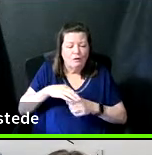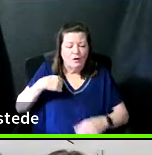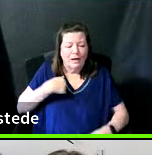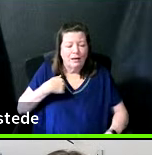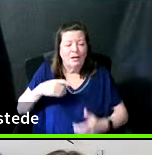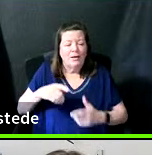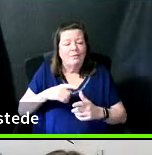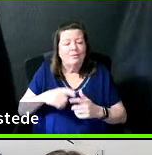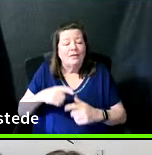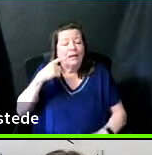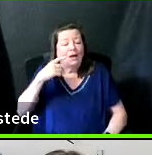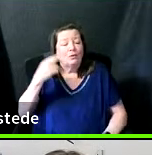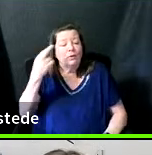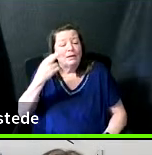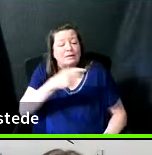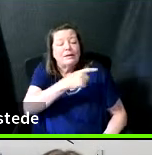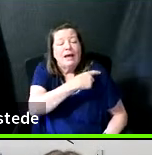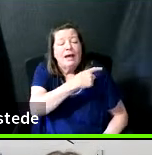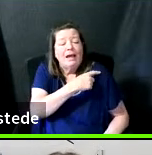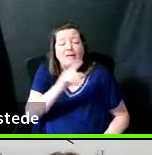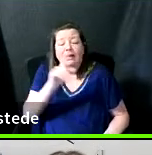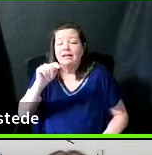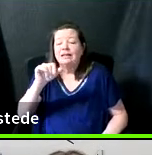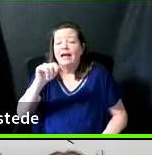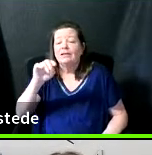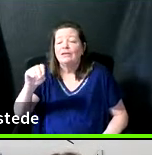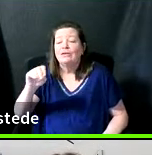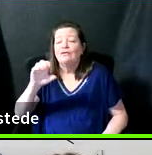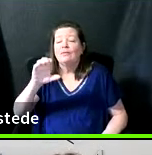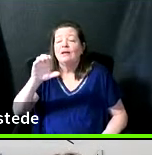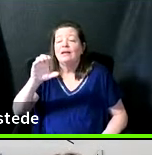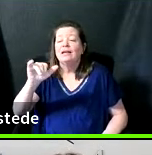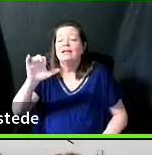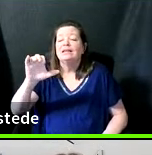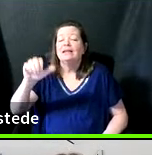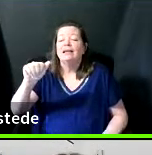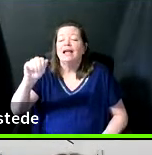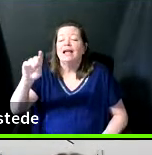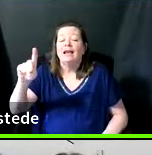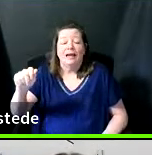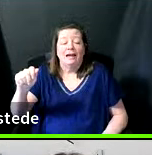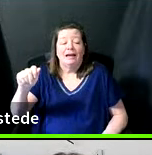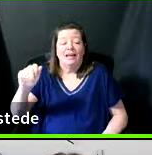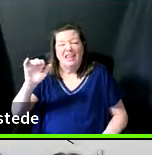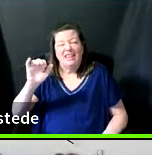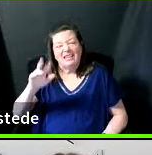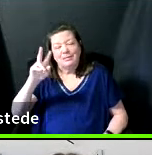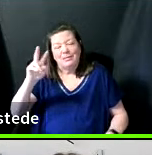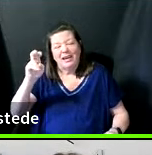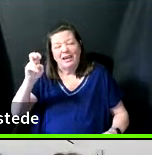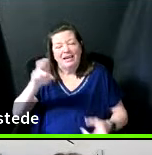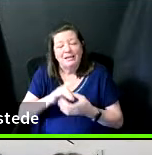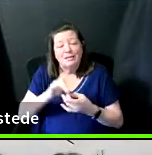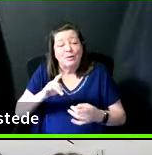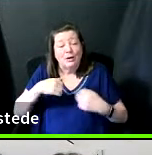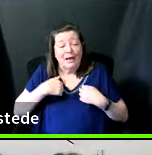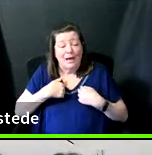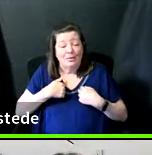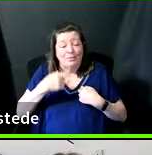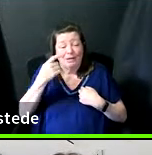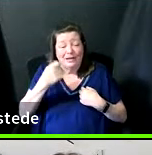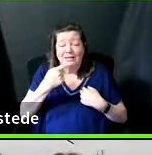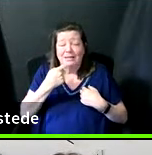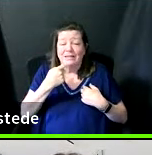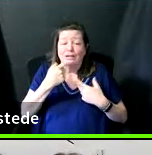of a cicada, or on my cicada tattoo, because the cicada is my spirit animal, because it says so much about the